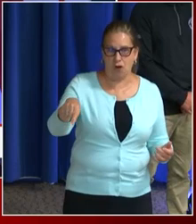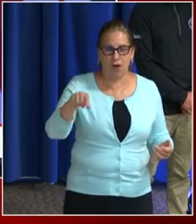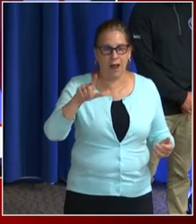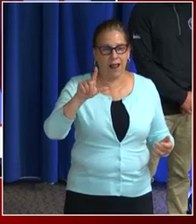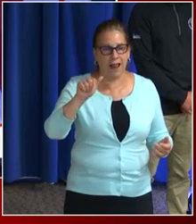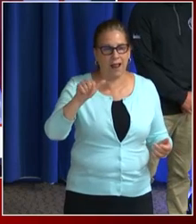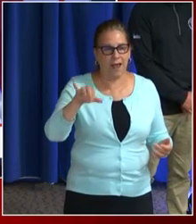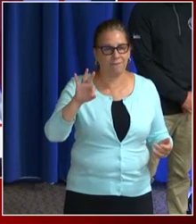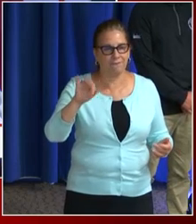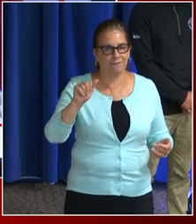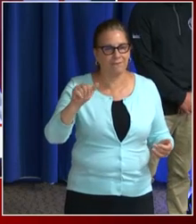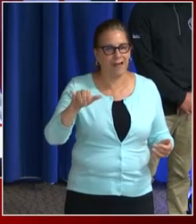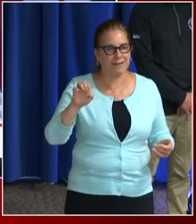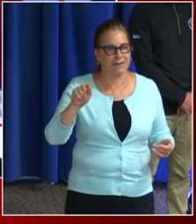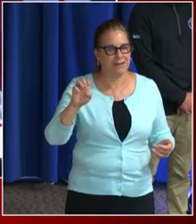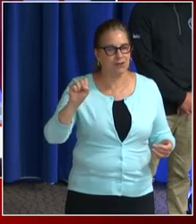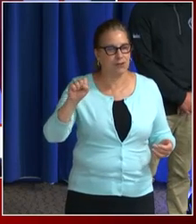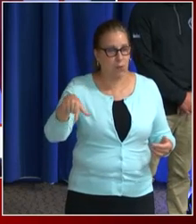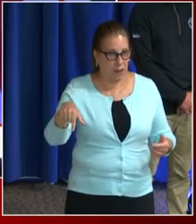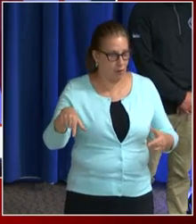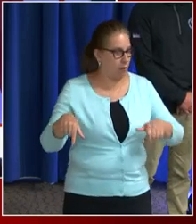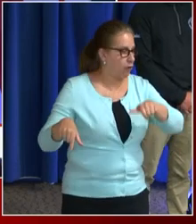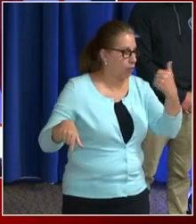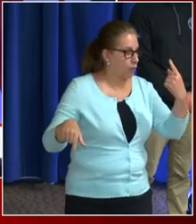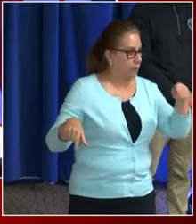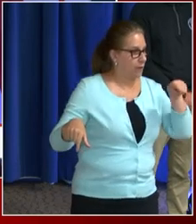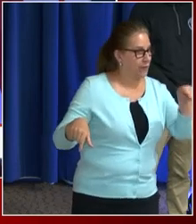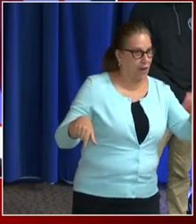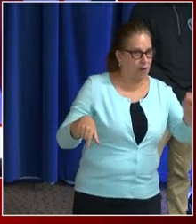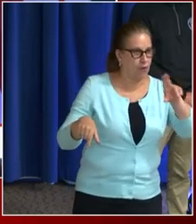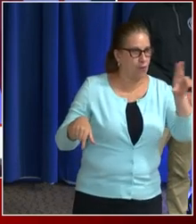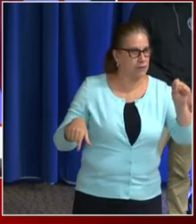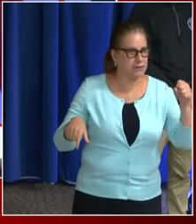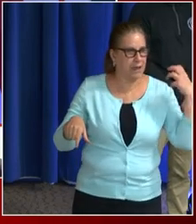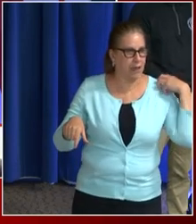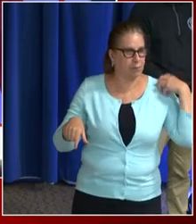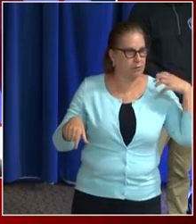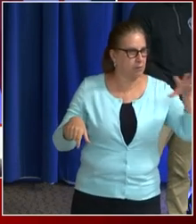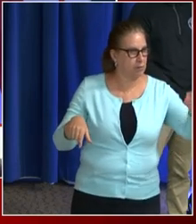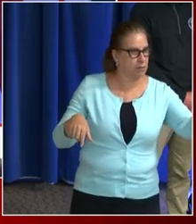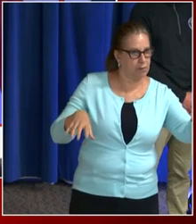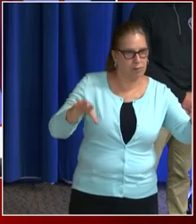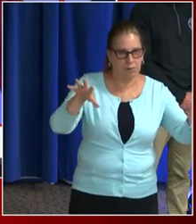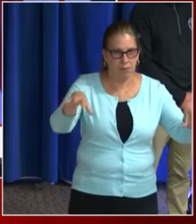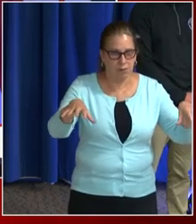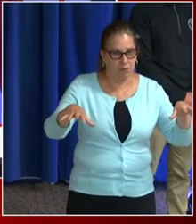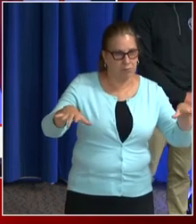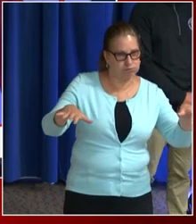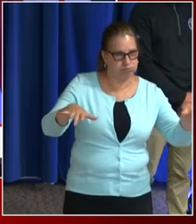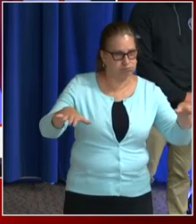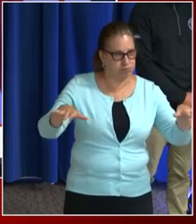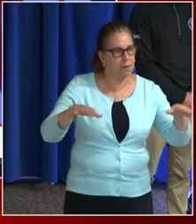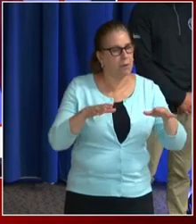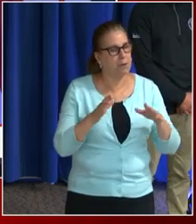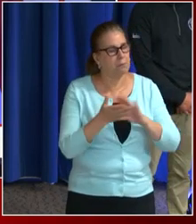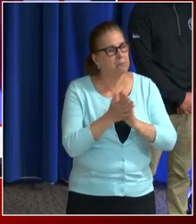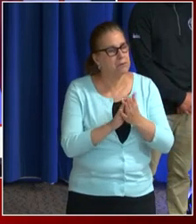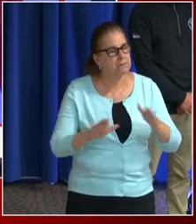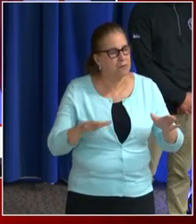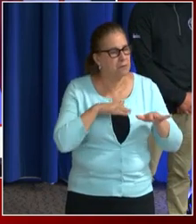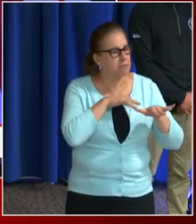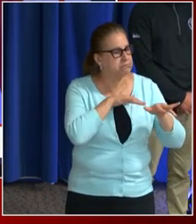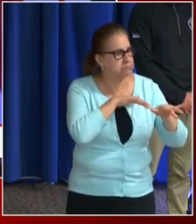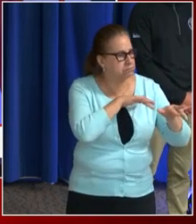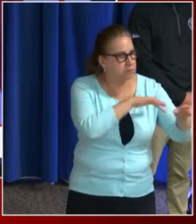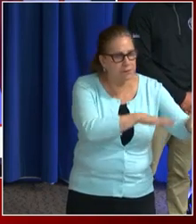U.S. Capitol. Both groups assembled peacefully at these locations. At around 6:30, the